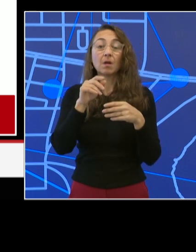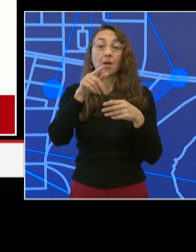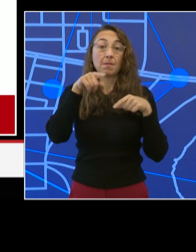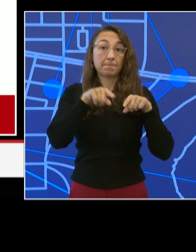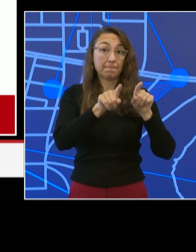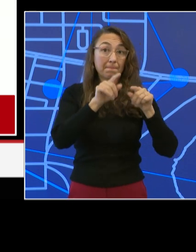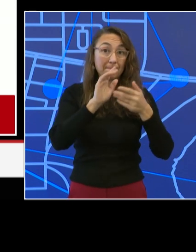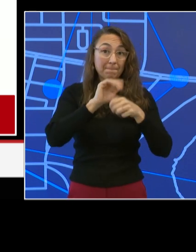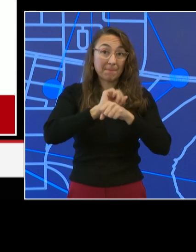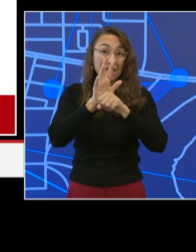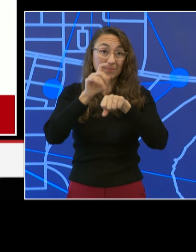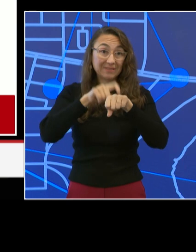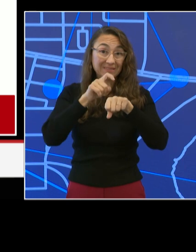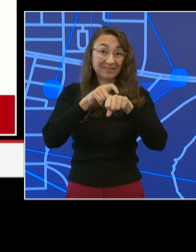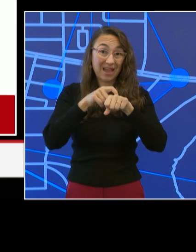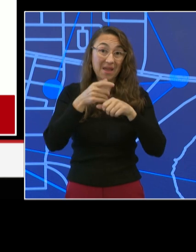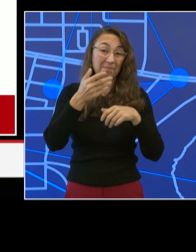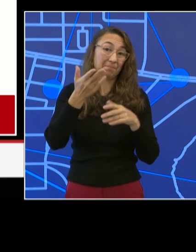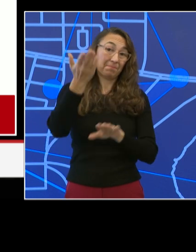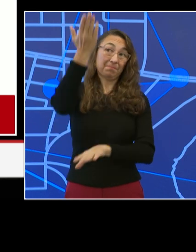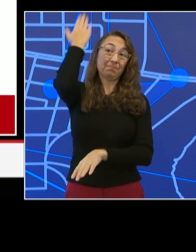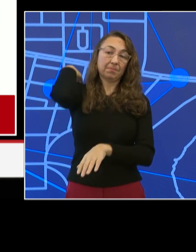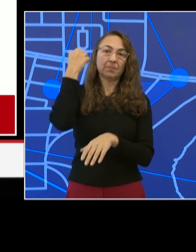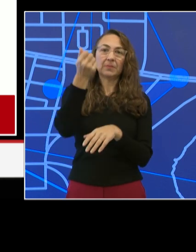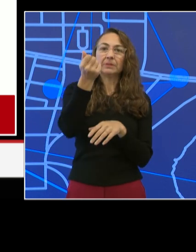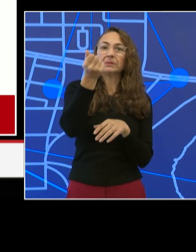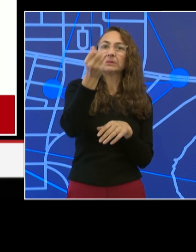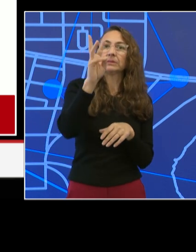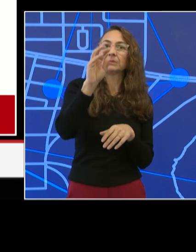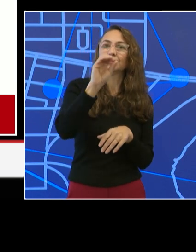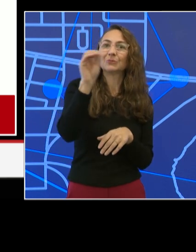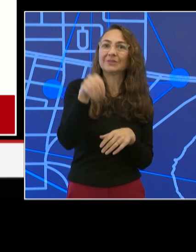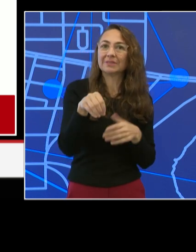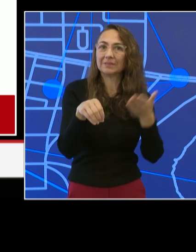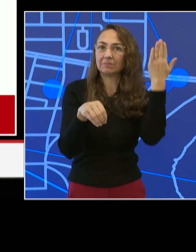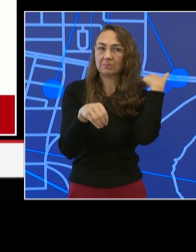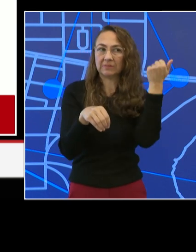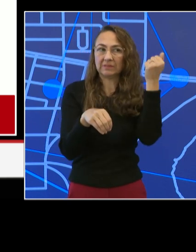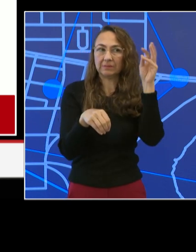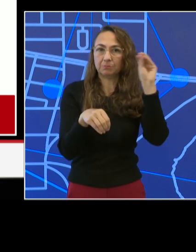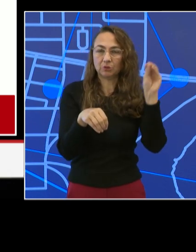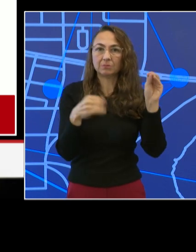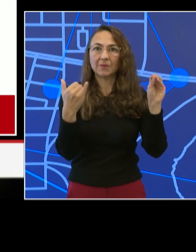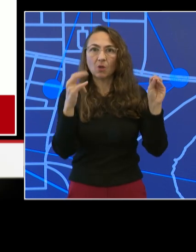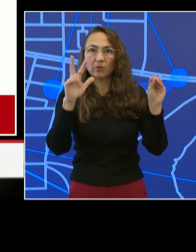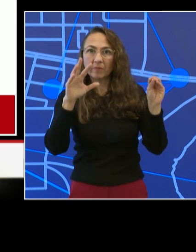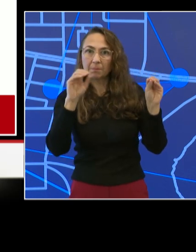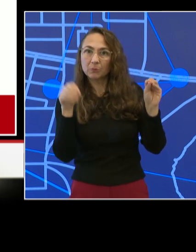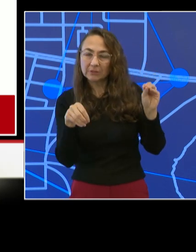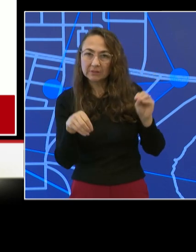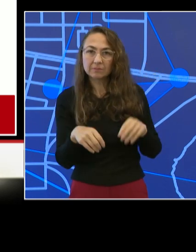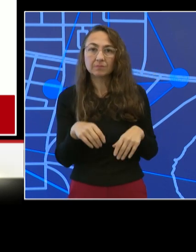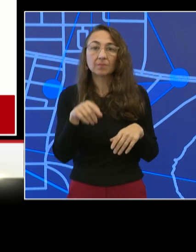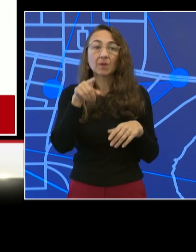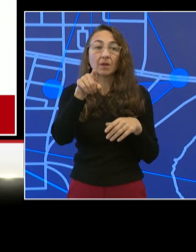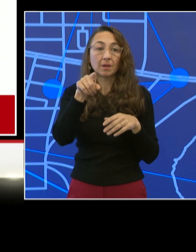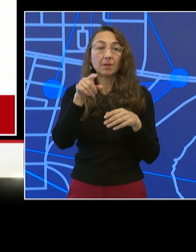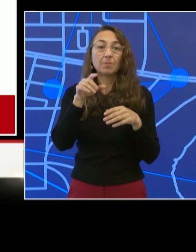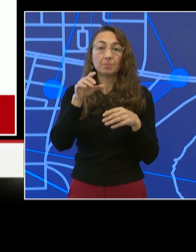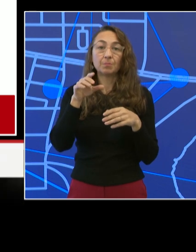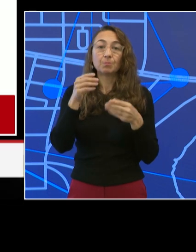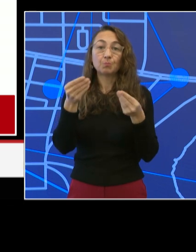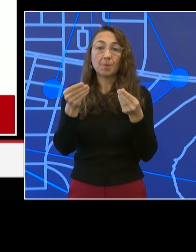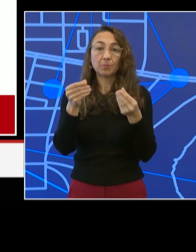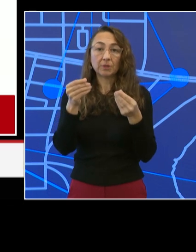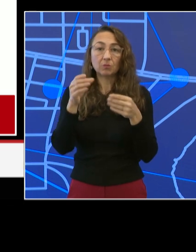we are sitting with 73 fewer homicides than where we were last year. As I've oftentimes stated, that one loss of life in our city